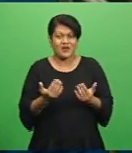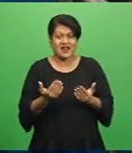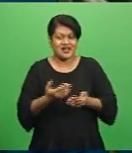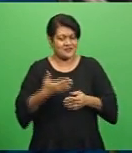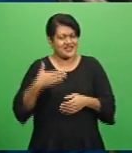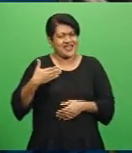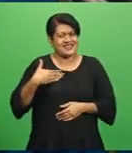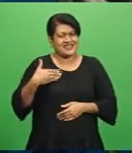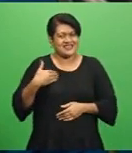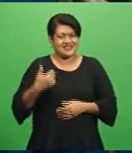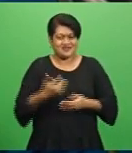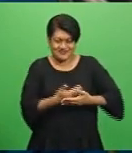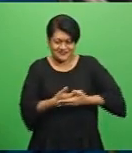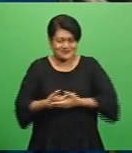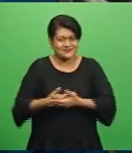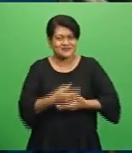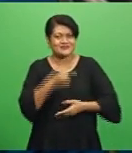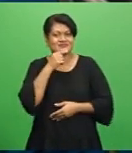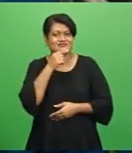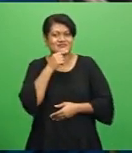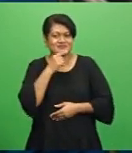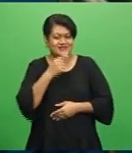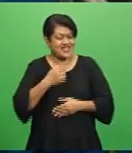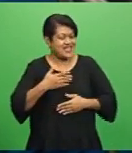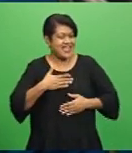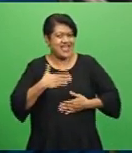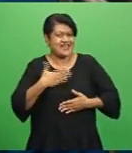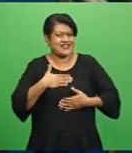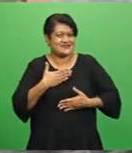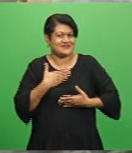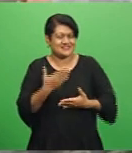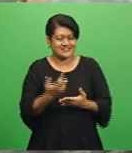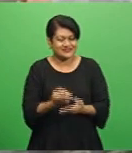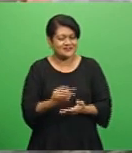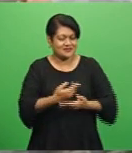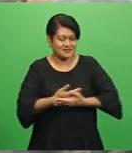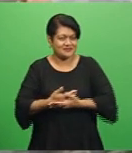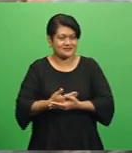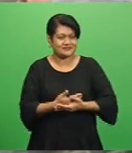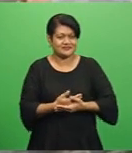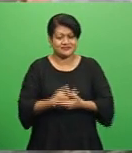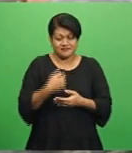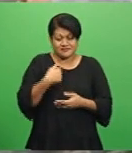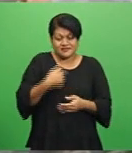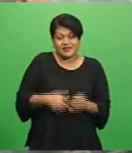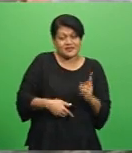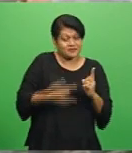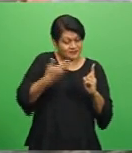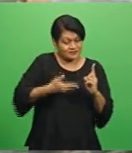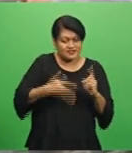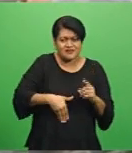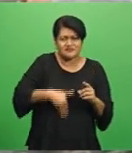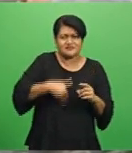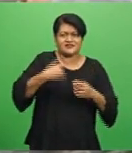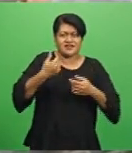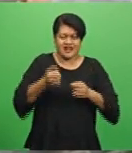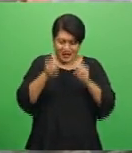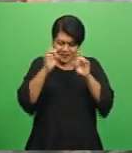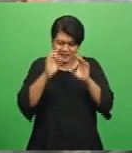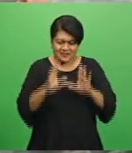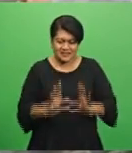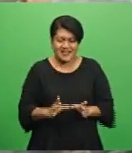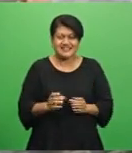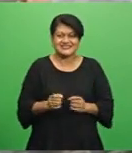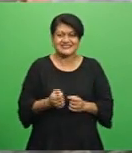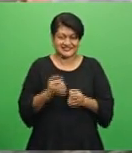boy, a bundle of joy for Swaranlata and her new family. And feel blessed to have him delivered on the New Year's,